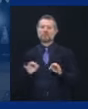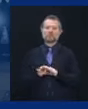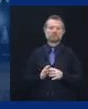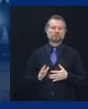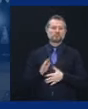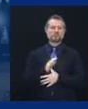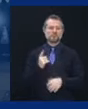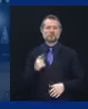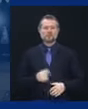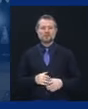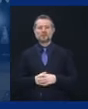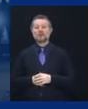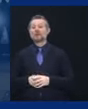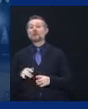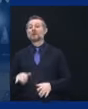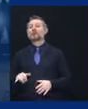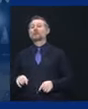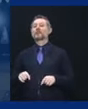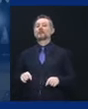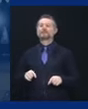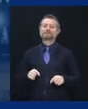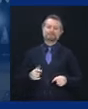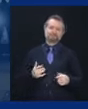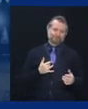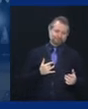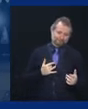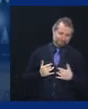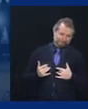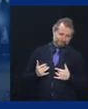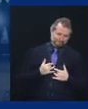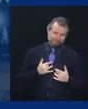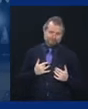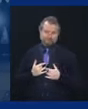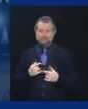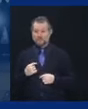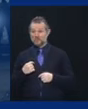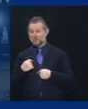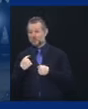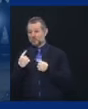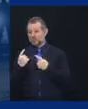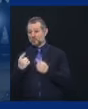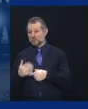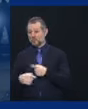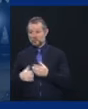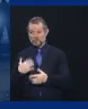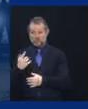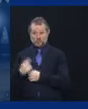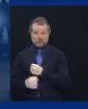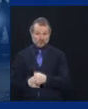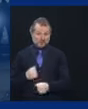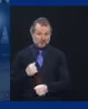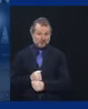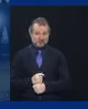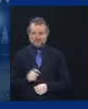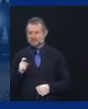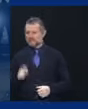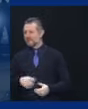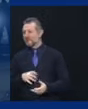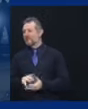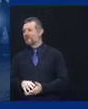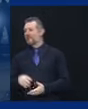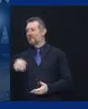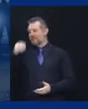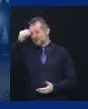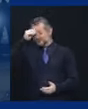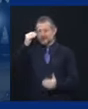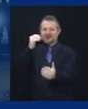Something else I'm concerned about on the theory of it's been 1 year. Learn the lesson in life. It's okay to